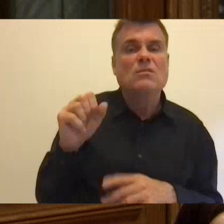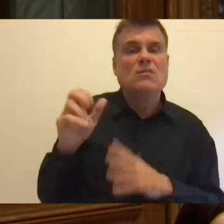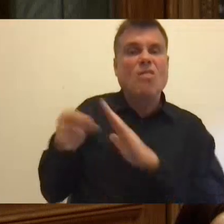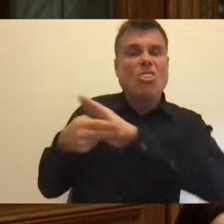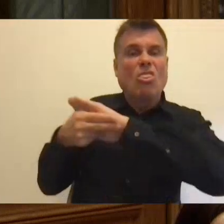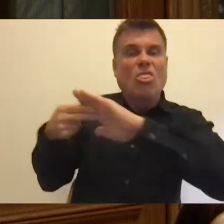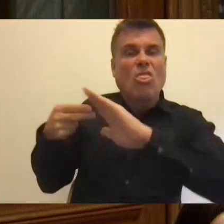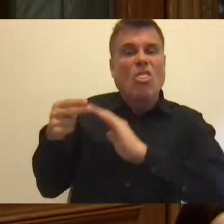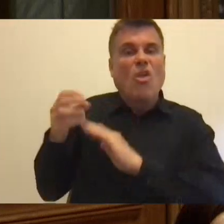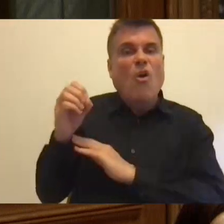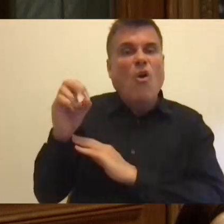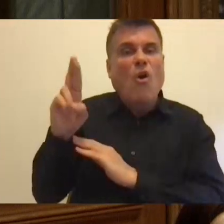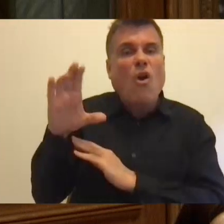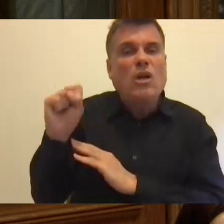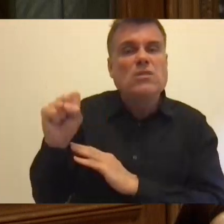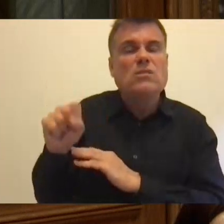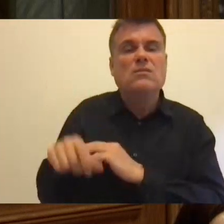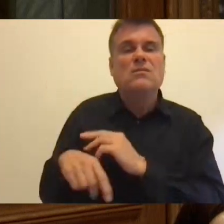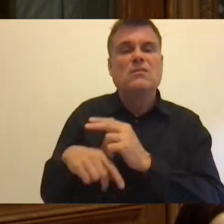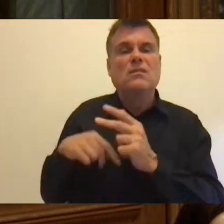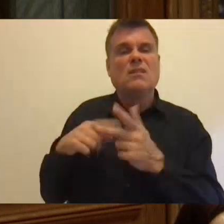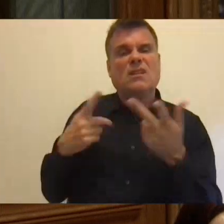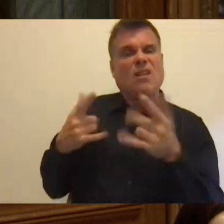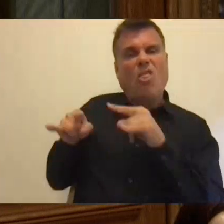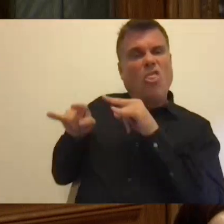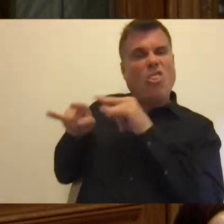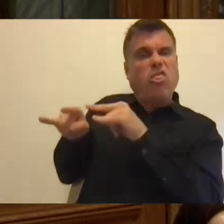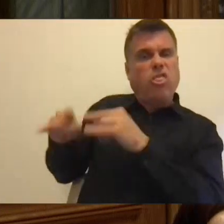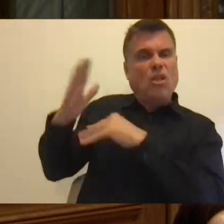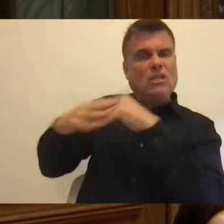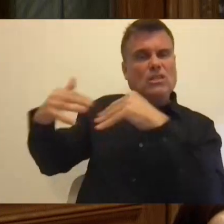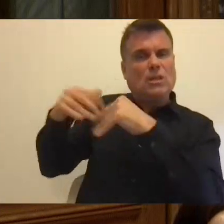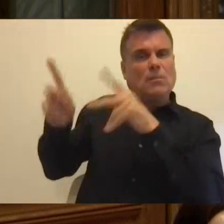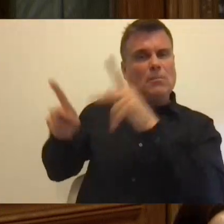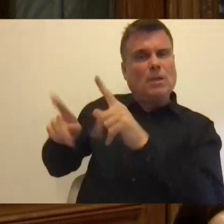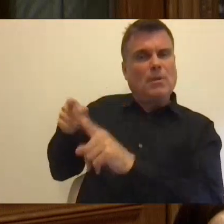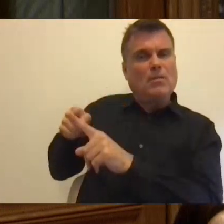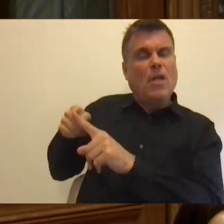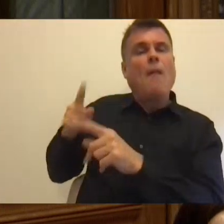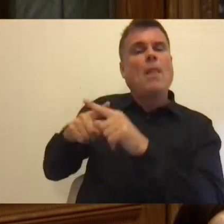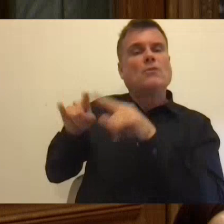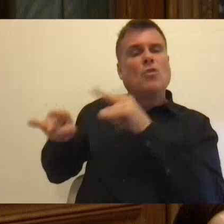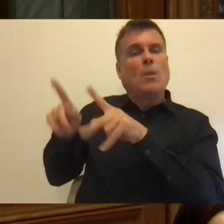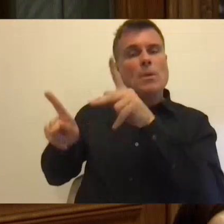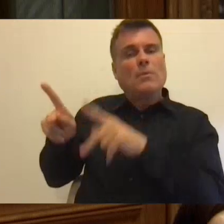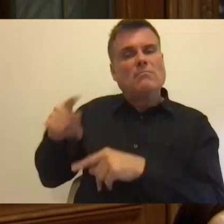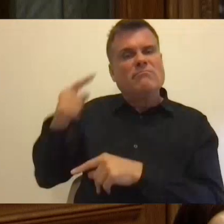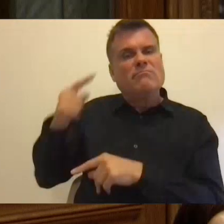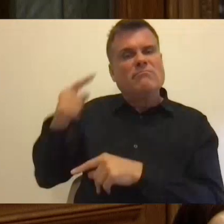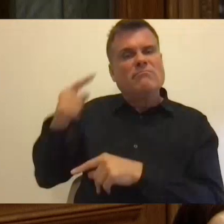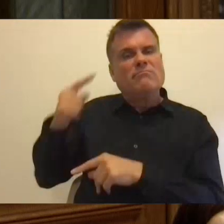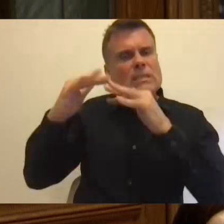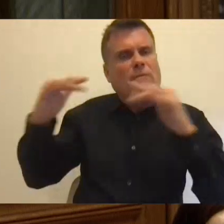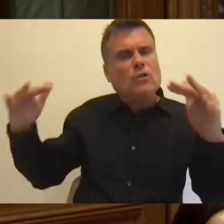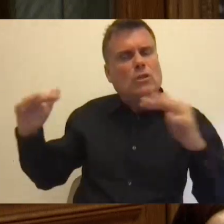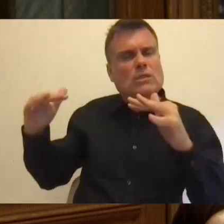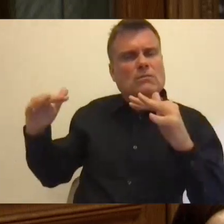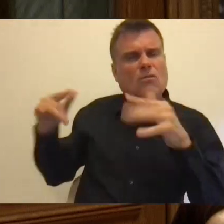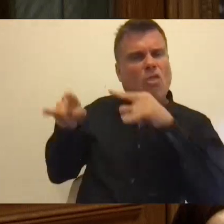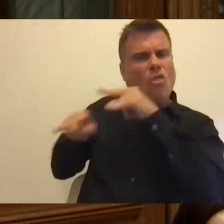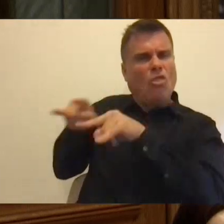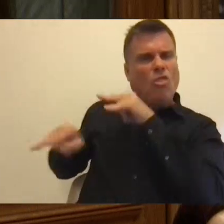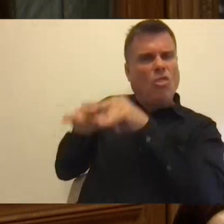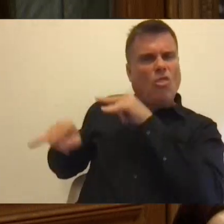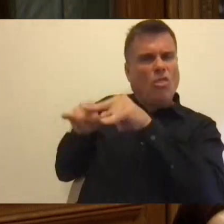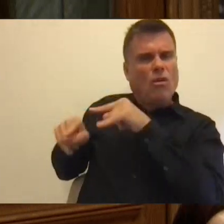person and openly described a high-ranking member of that unit sexually assaulting somebody.